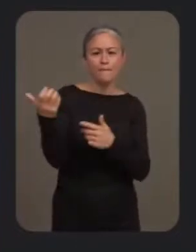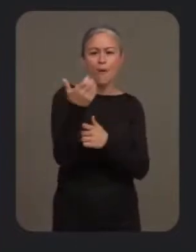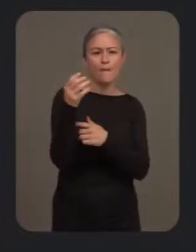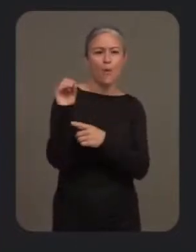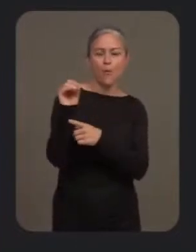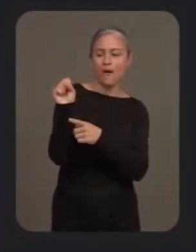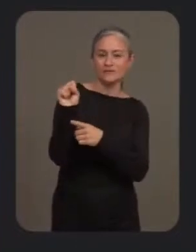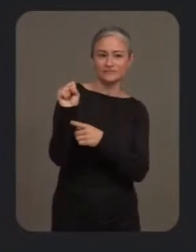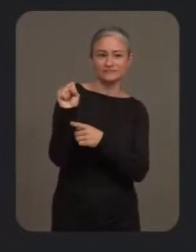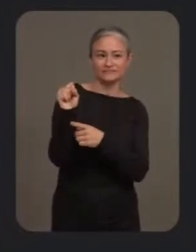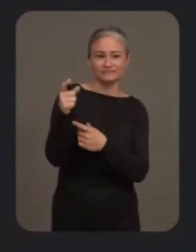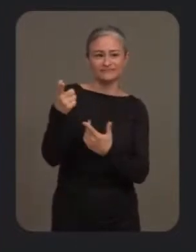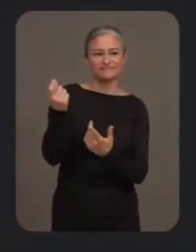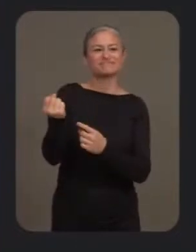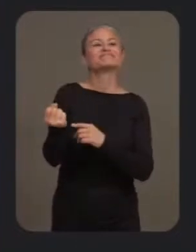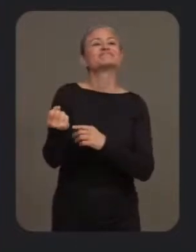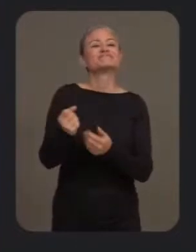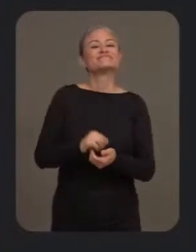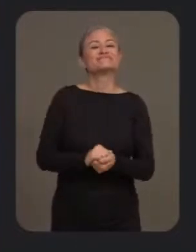system